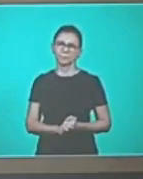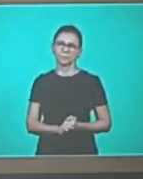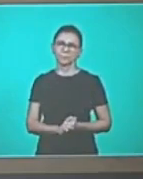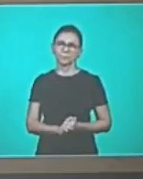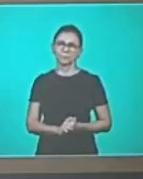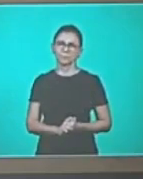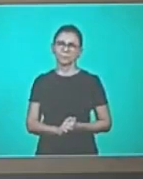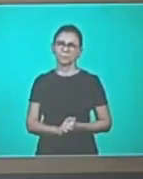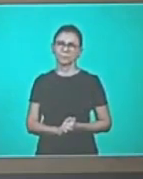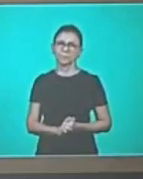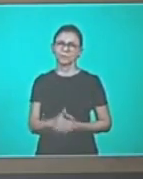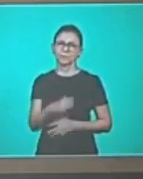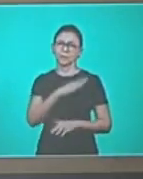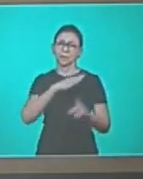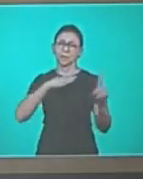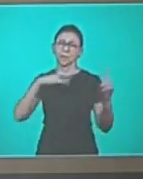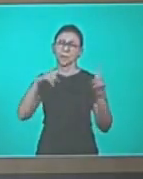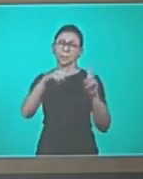is